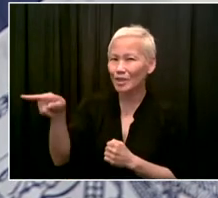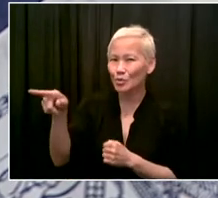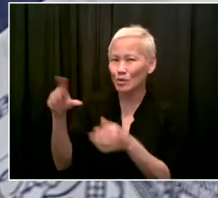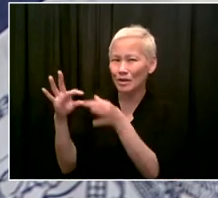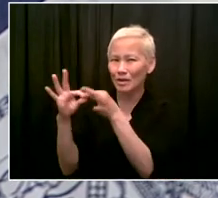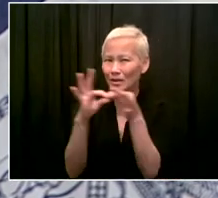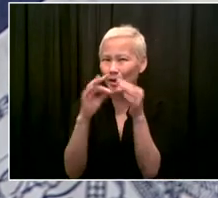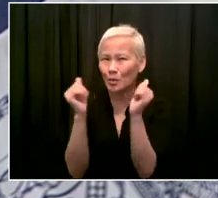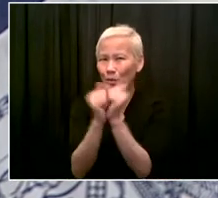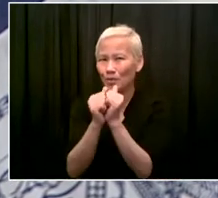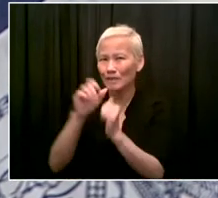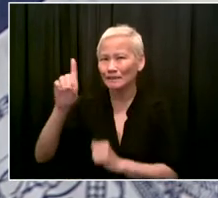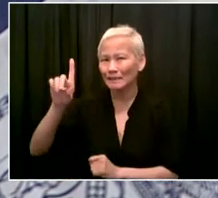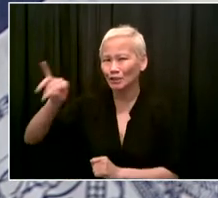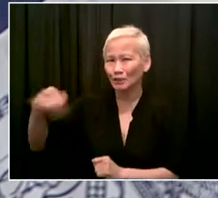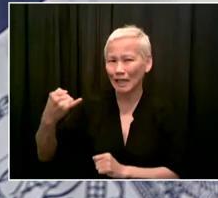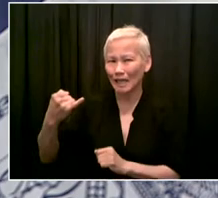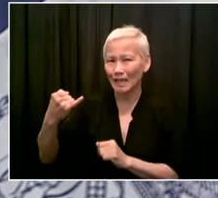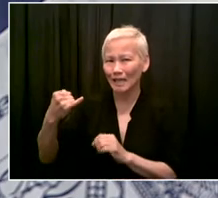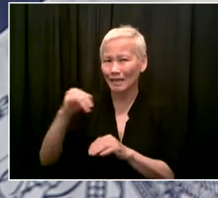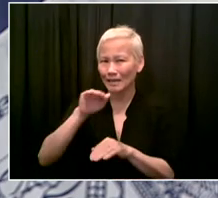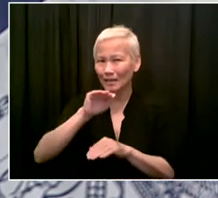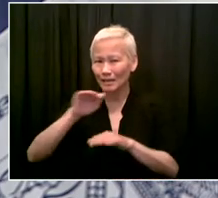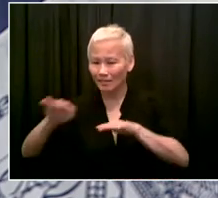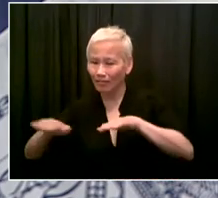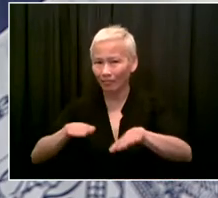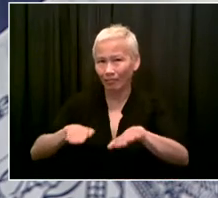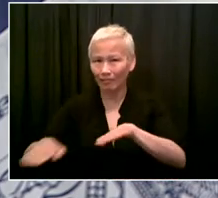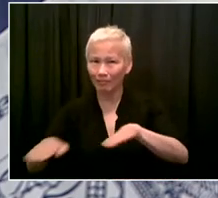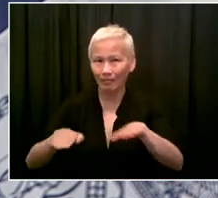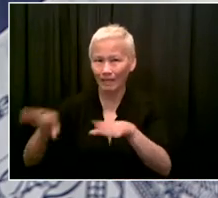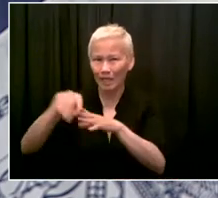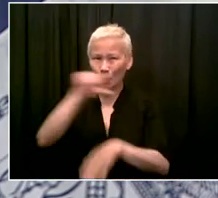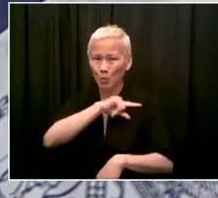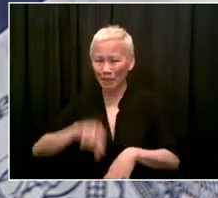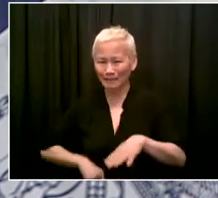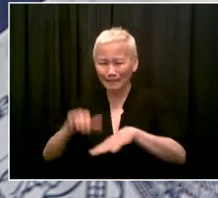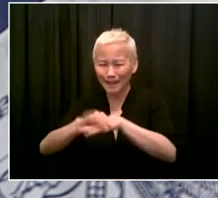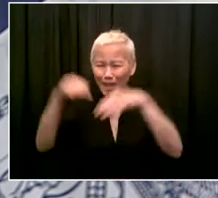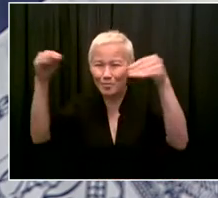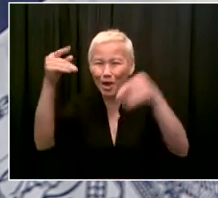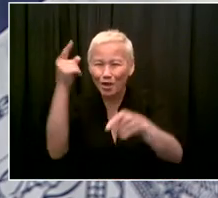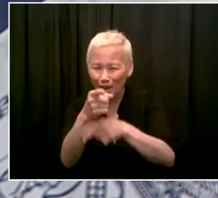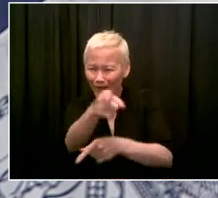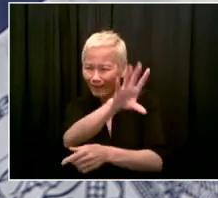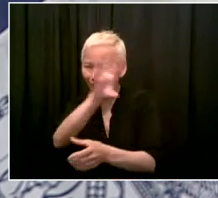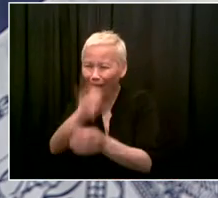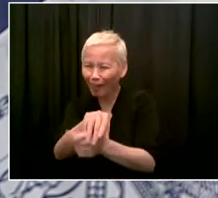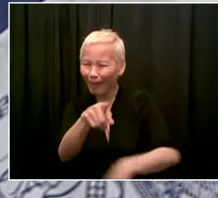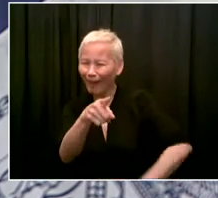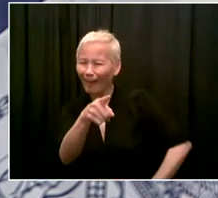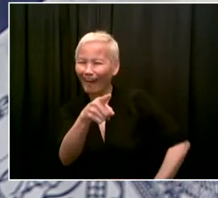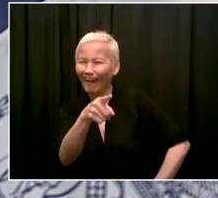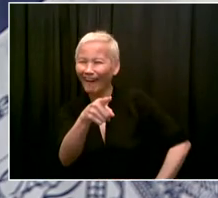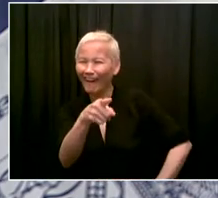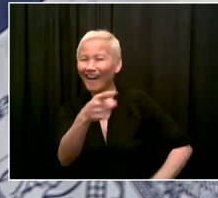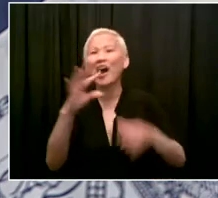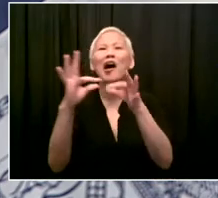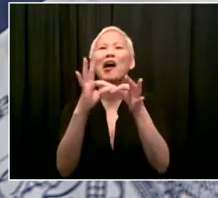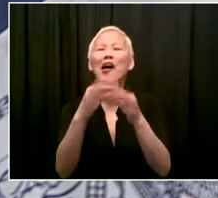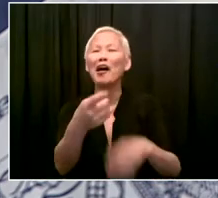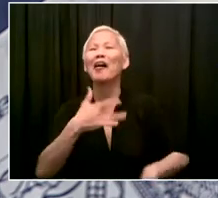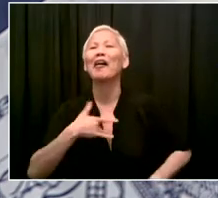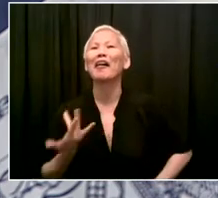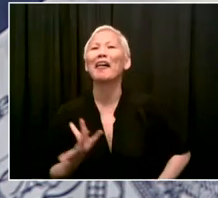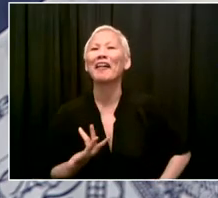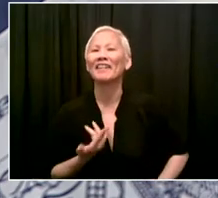No comment. I can't confirm or deny. But I saw someone look really like you. It's true. It's true. And did you look up